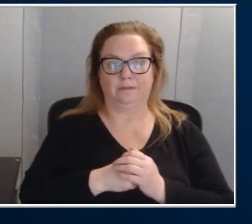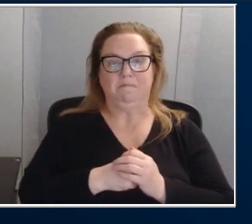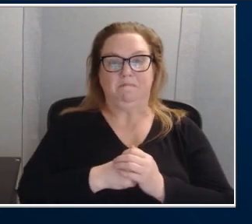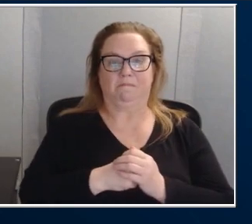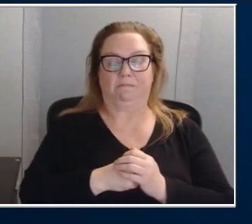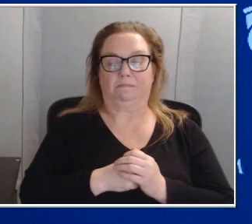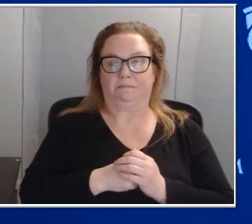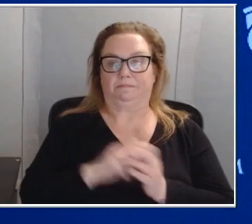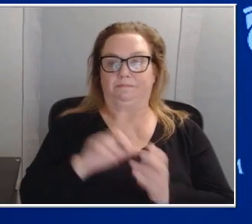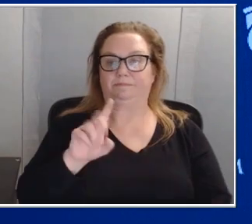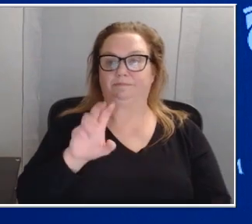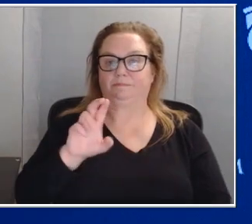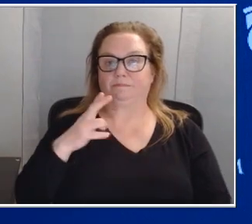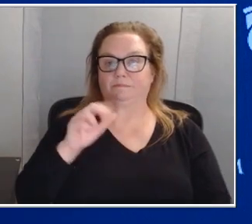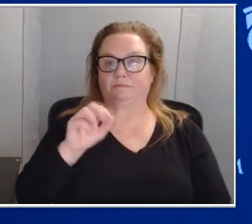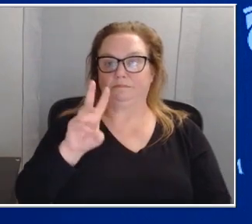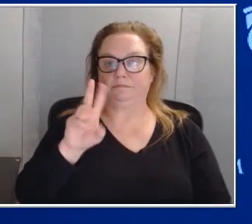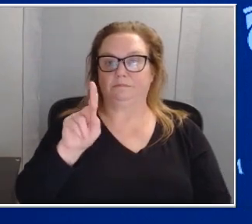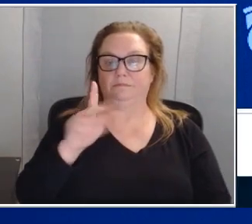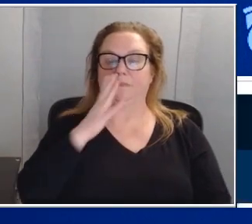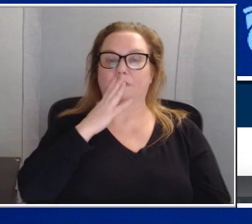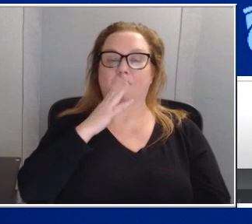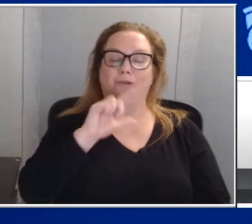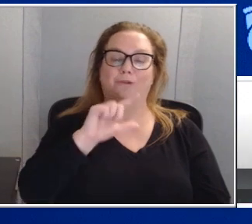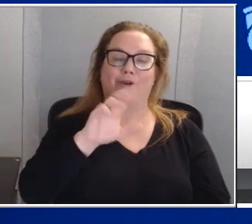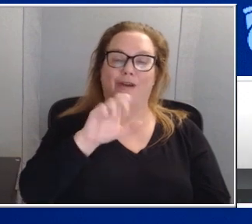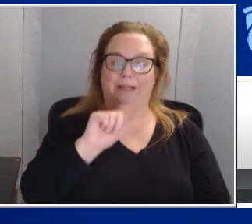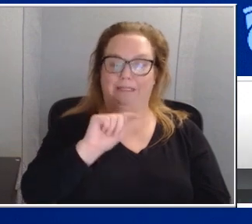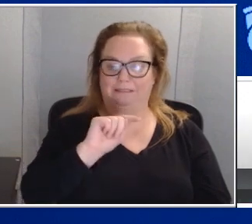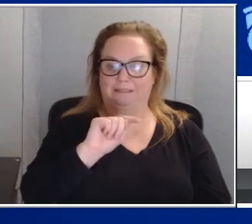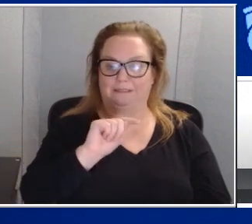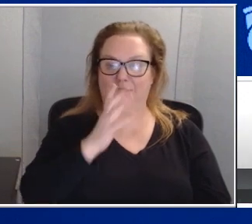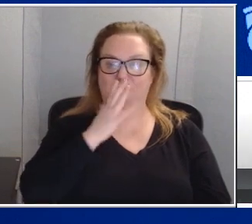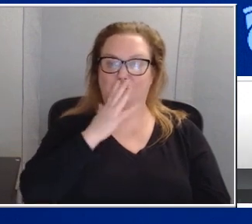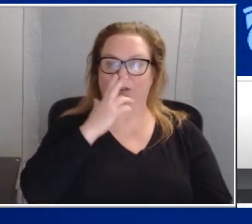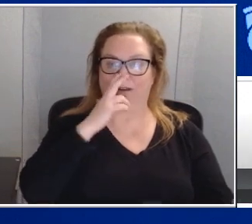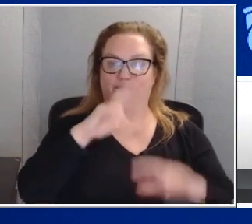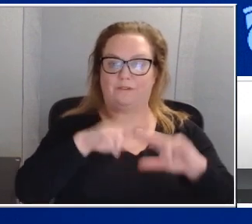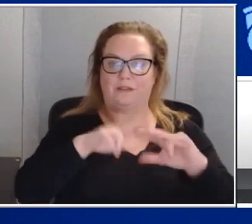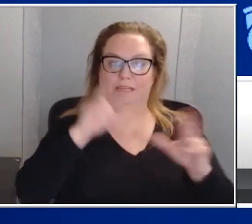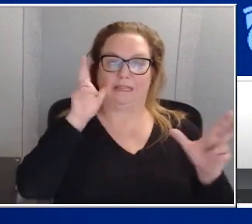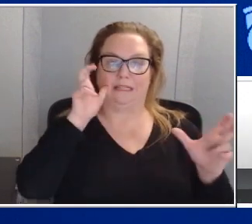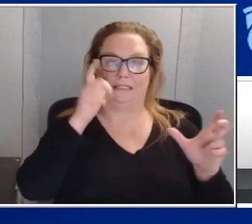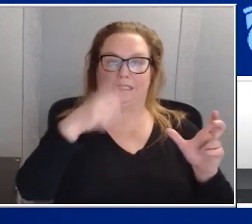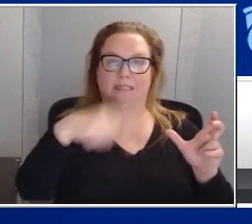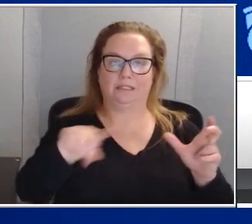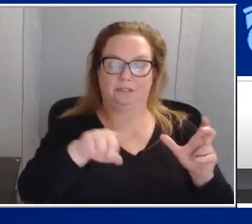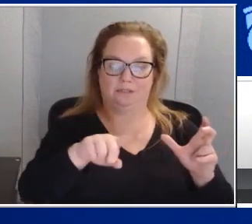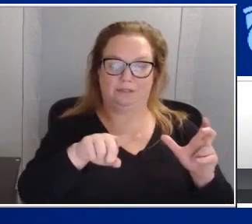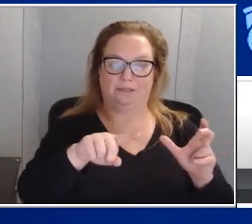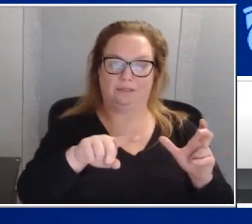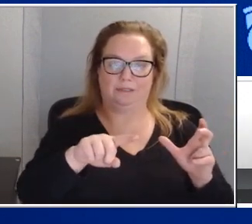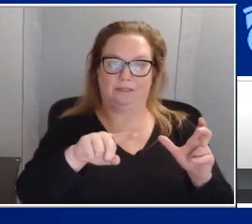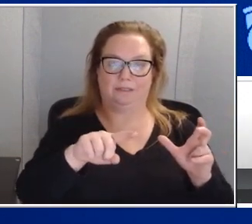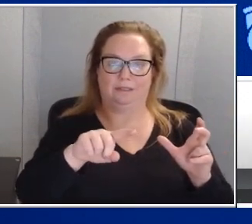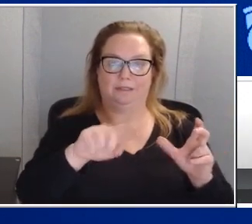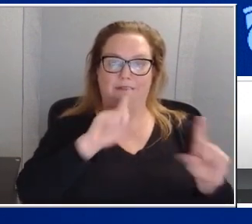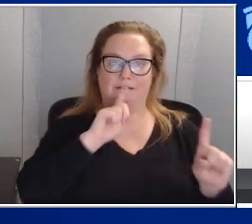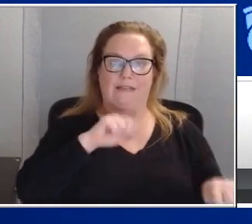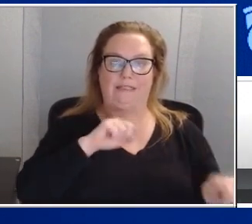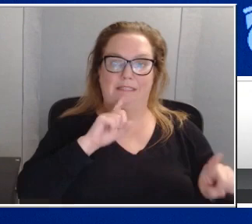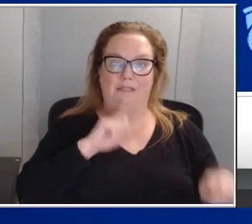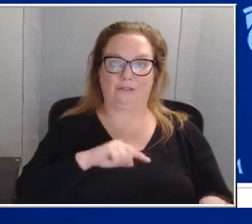thoughts. Just thank you to our guests. So good and fun listening to these, the answers